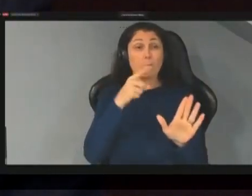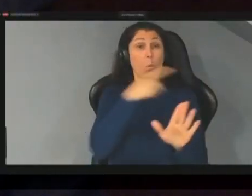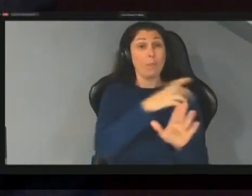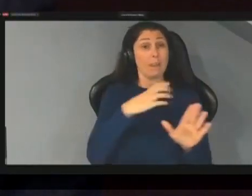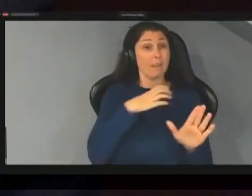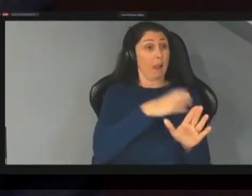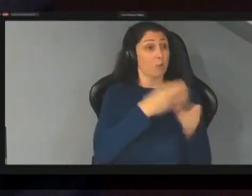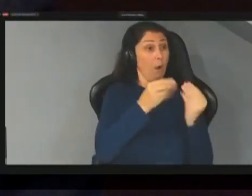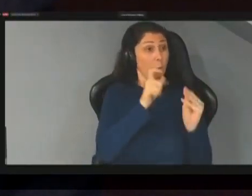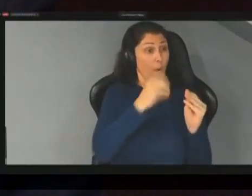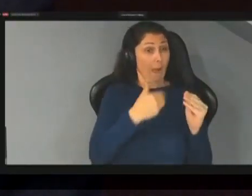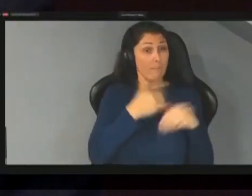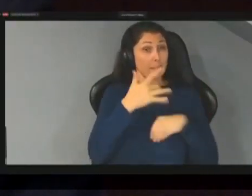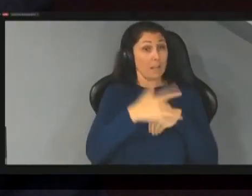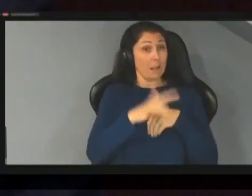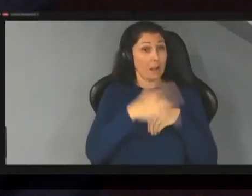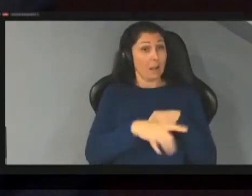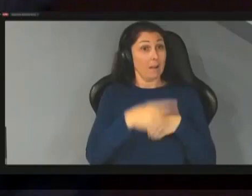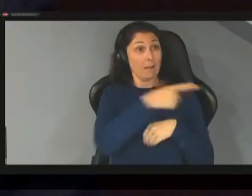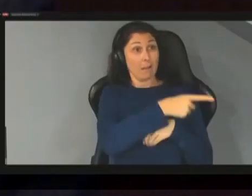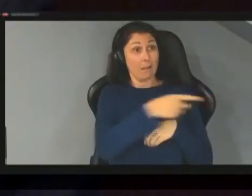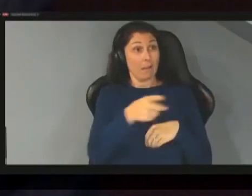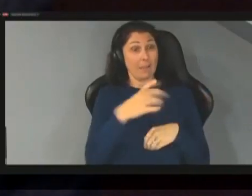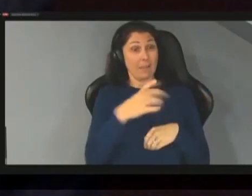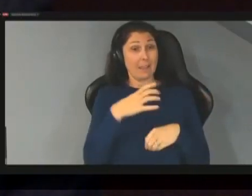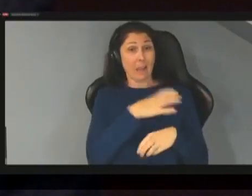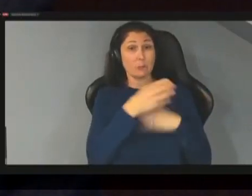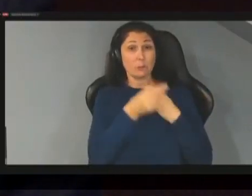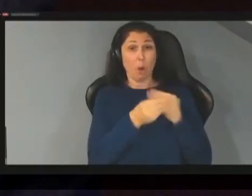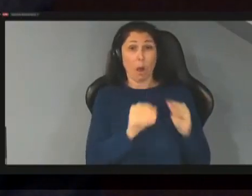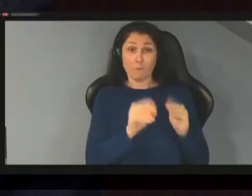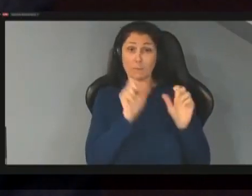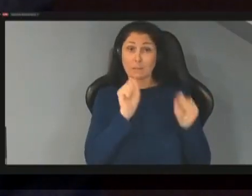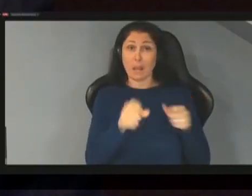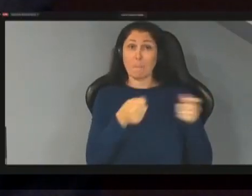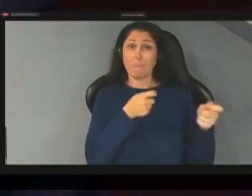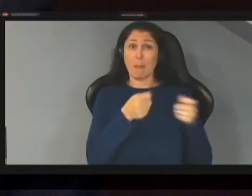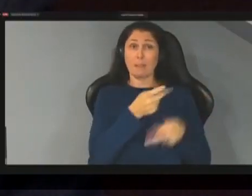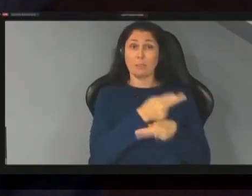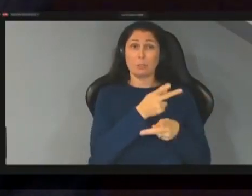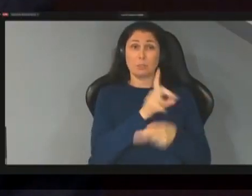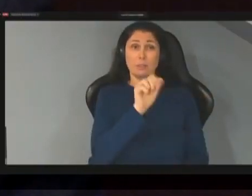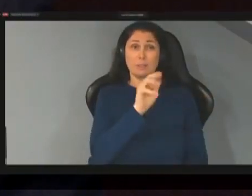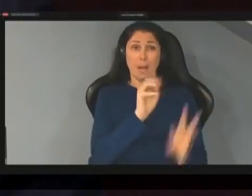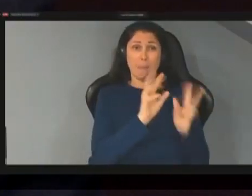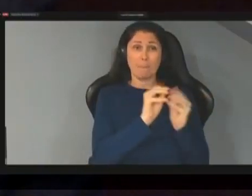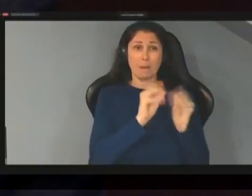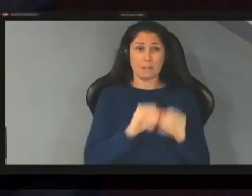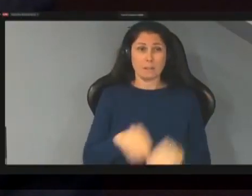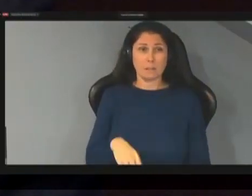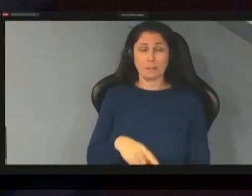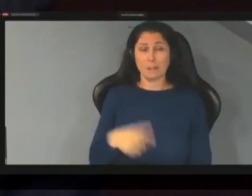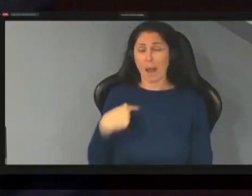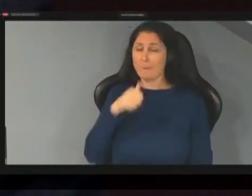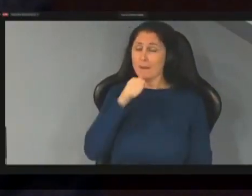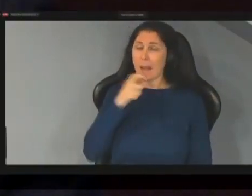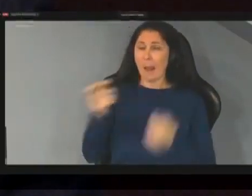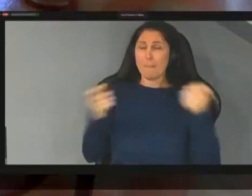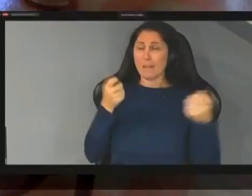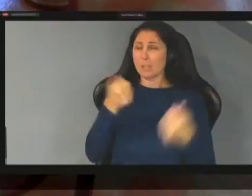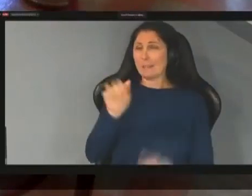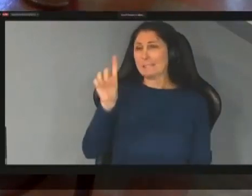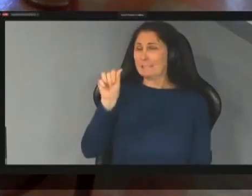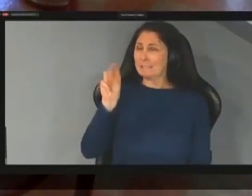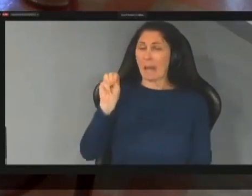capacity, the council office managing the DAM meetings? I'm managing my damn meetings. Sorry, go ahead.